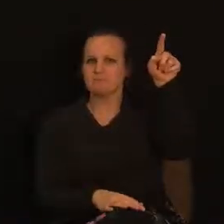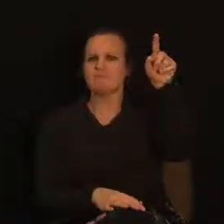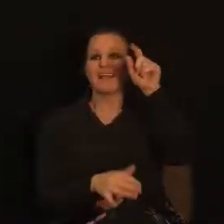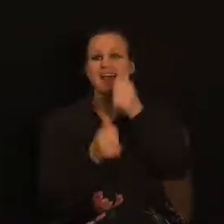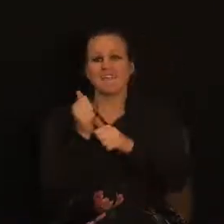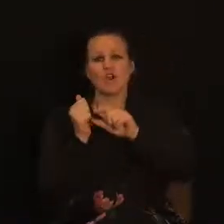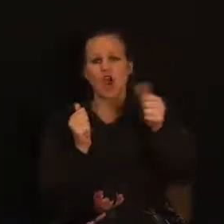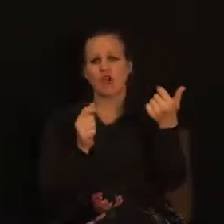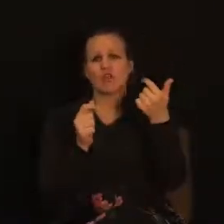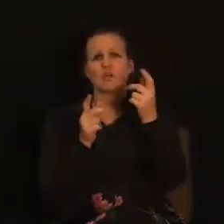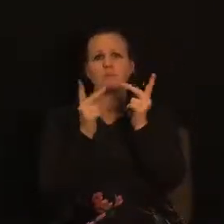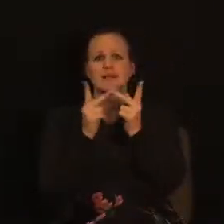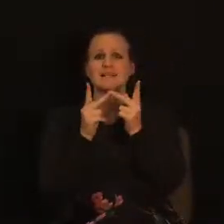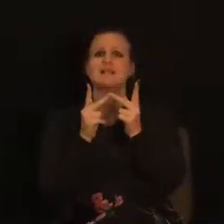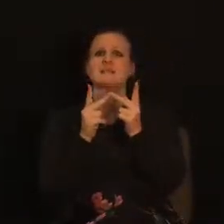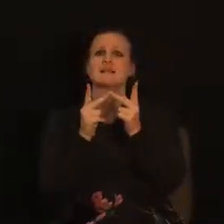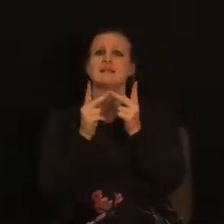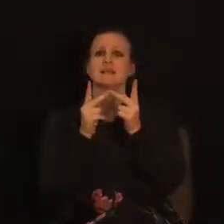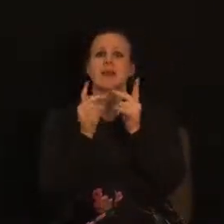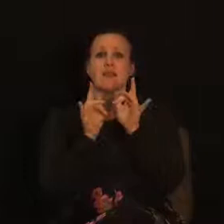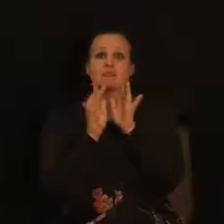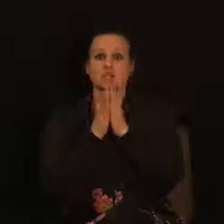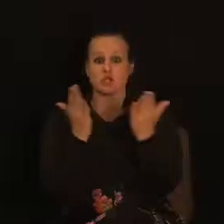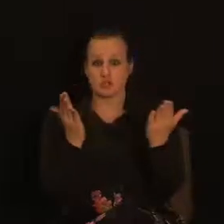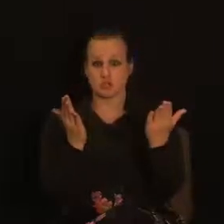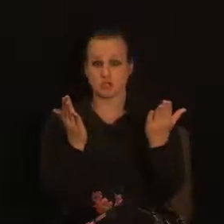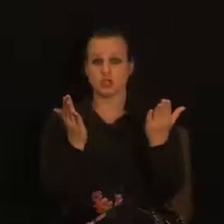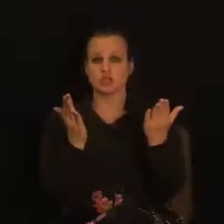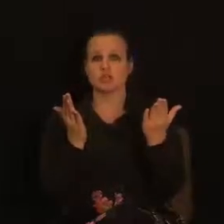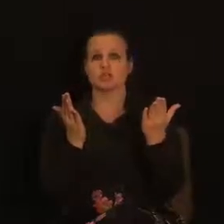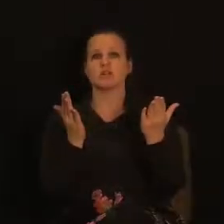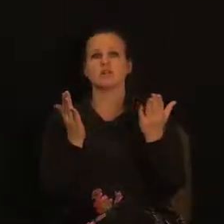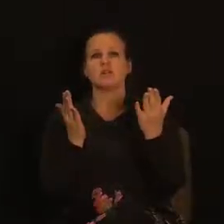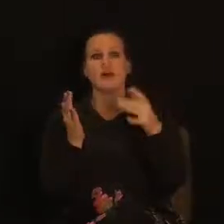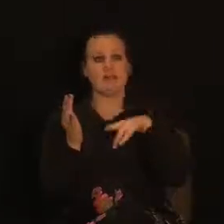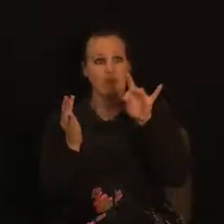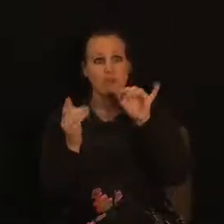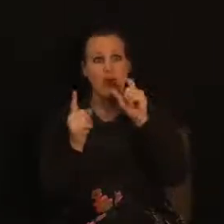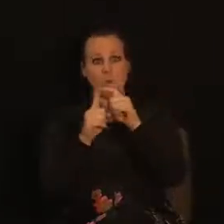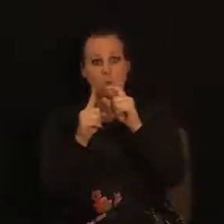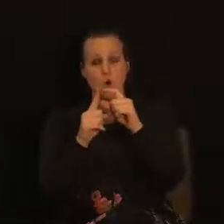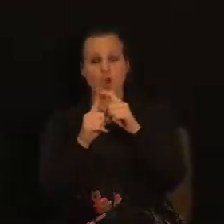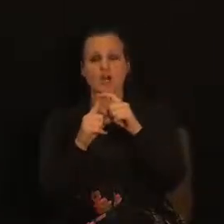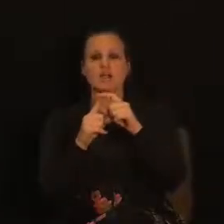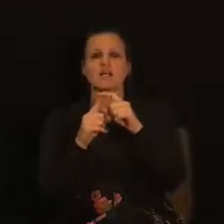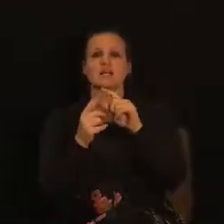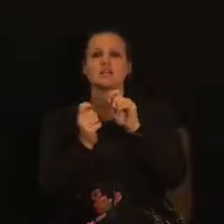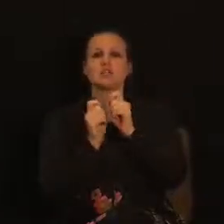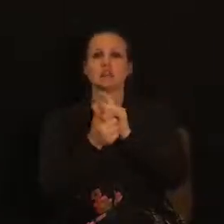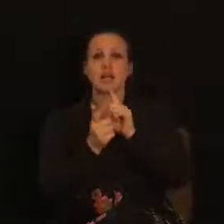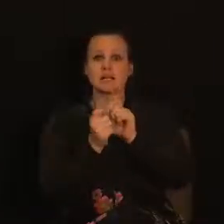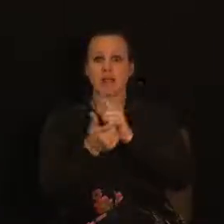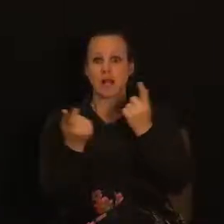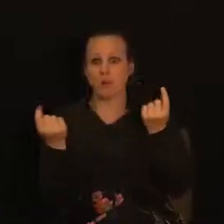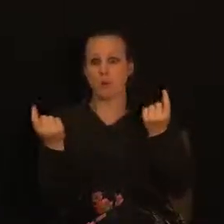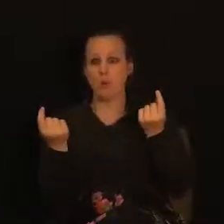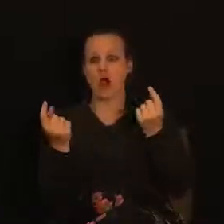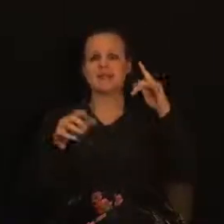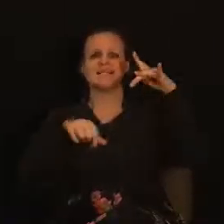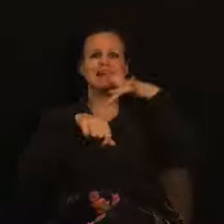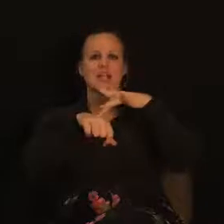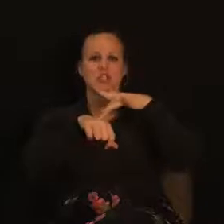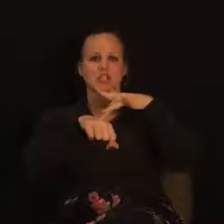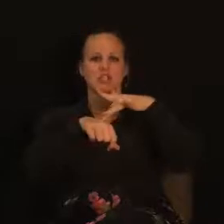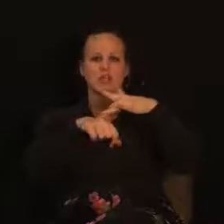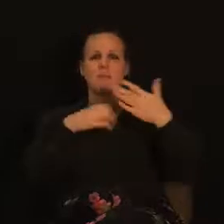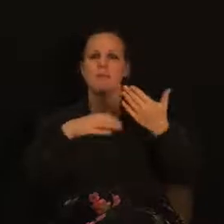word for grope is translated touch. You know, you're touching something. And so this is the picture of, you know, maybe it's